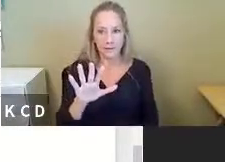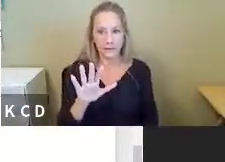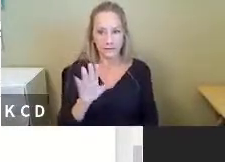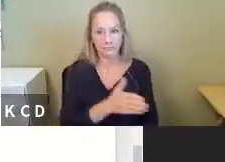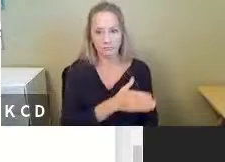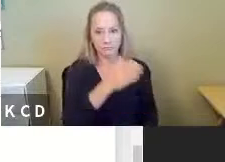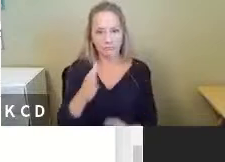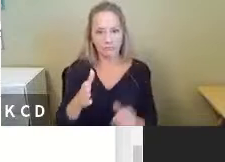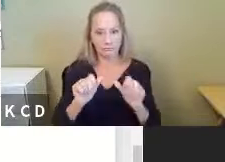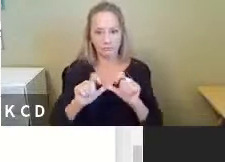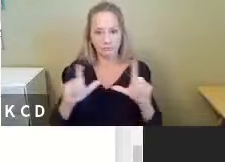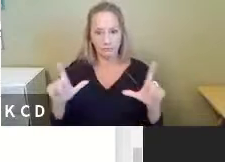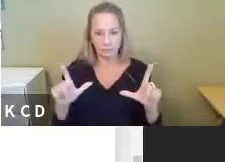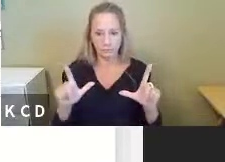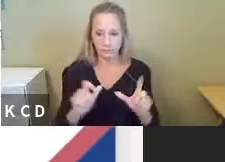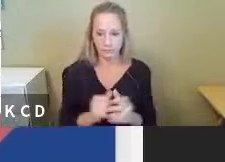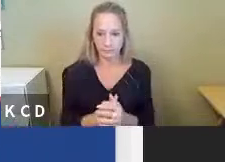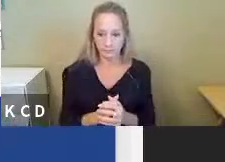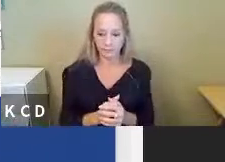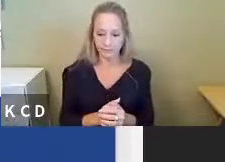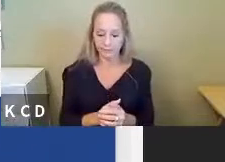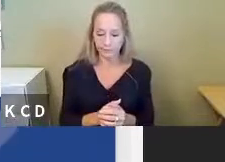slide.